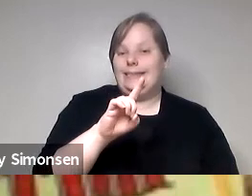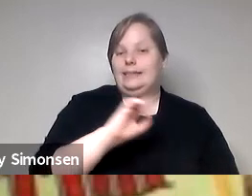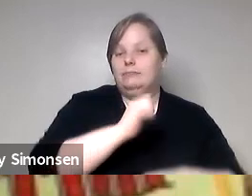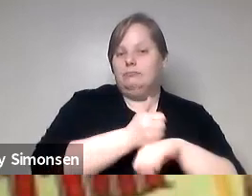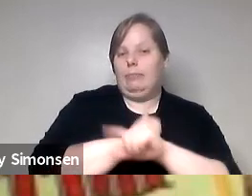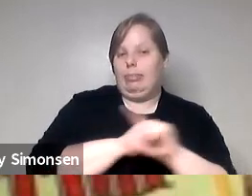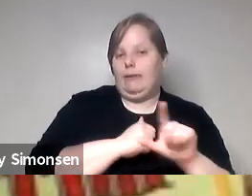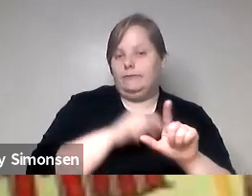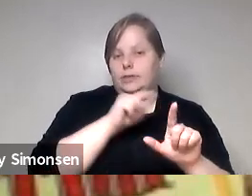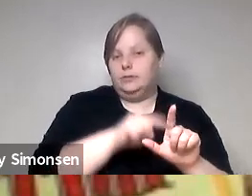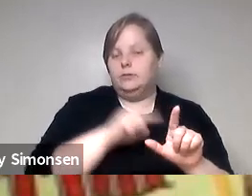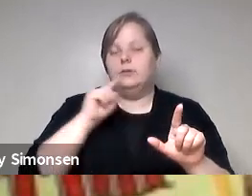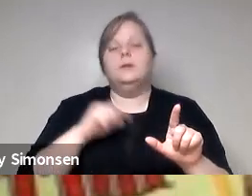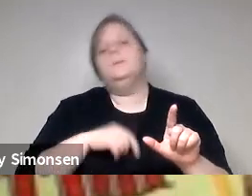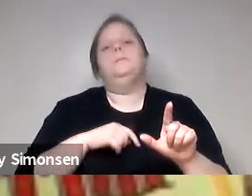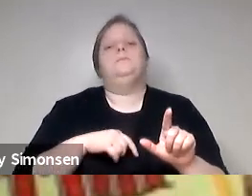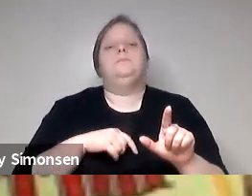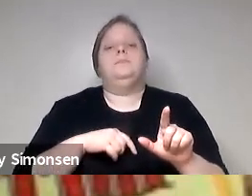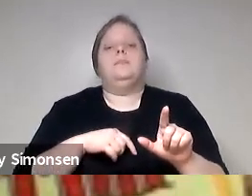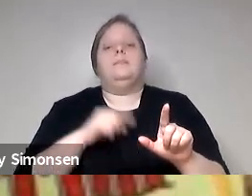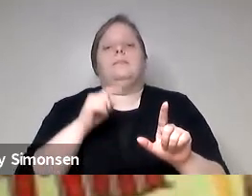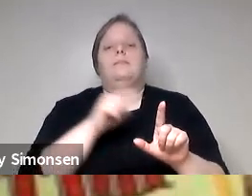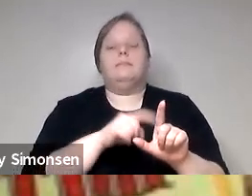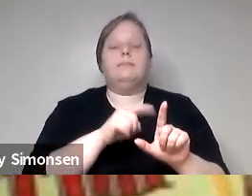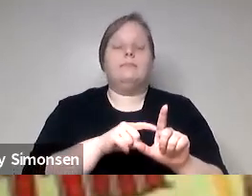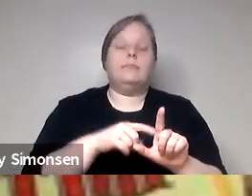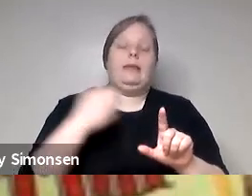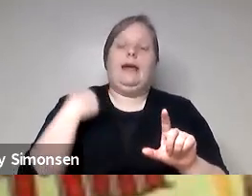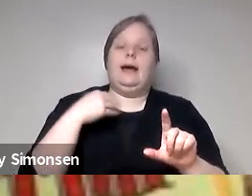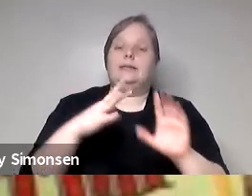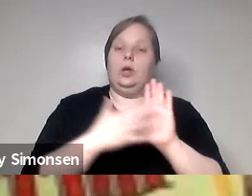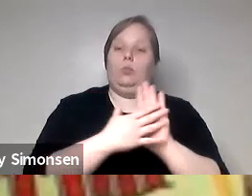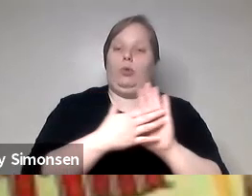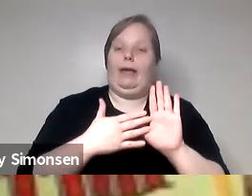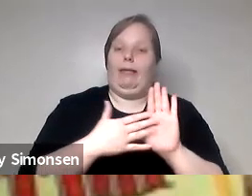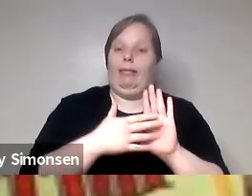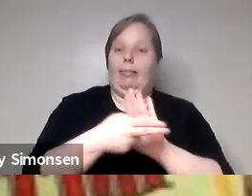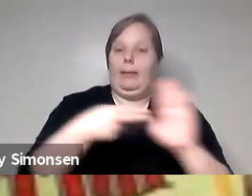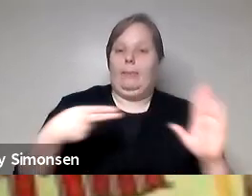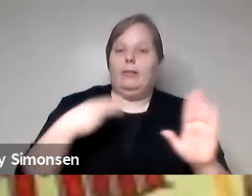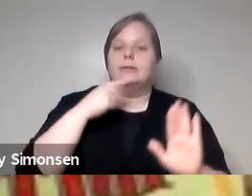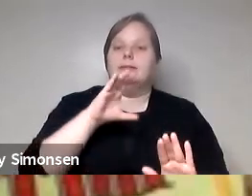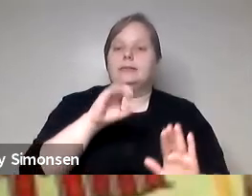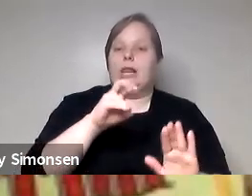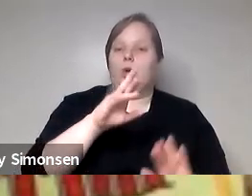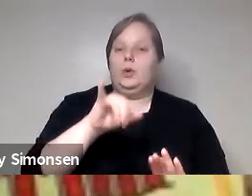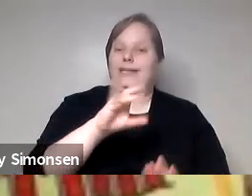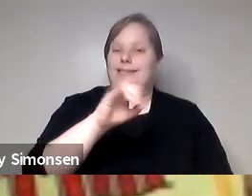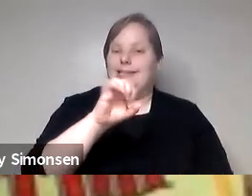side, you can see has a braille label, and it does say celery seed right